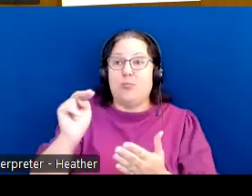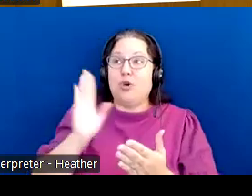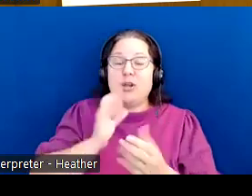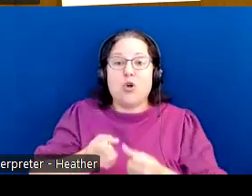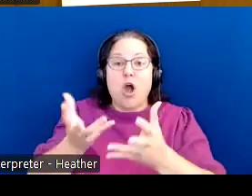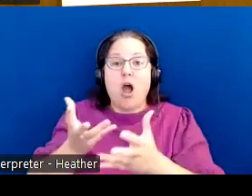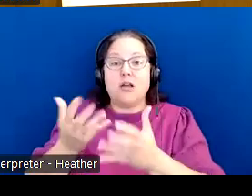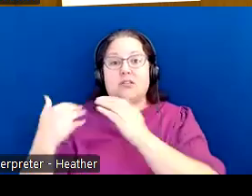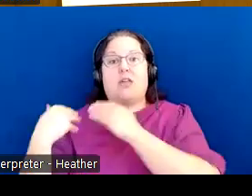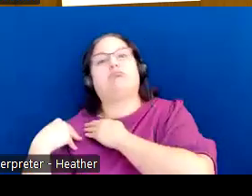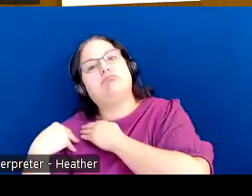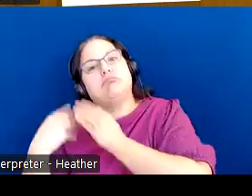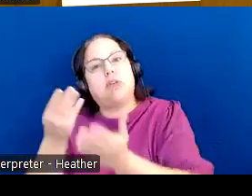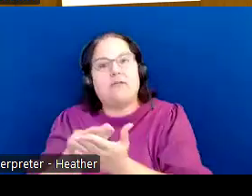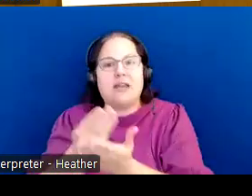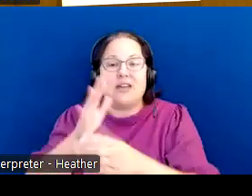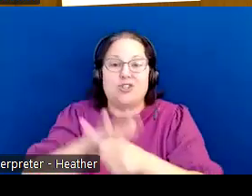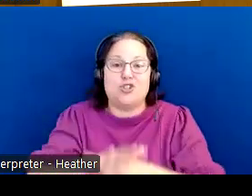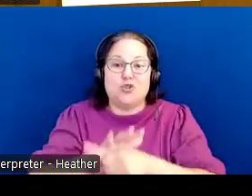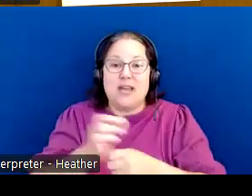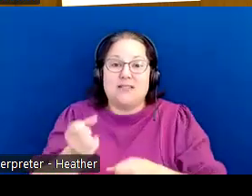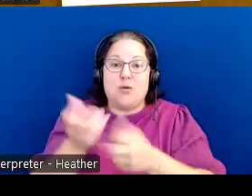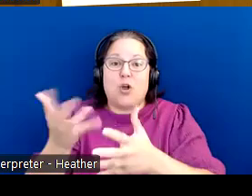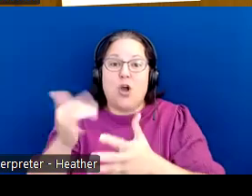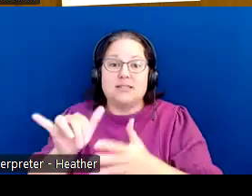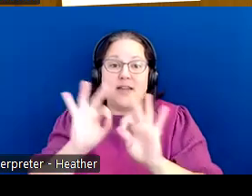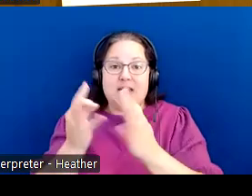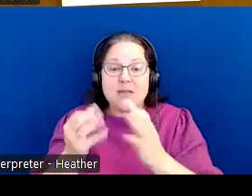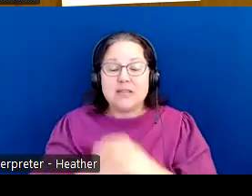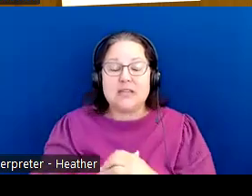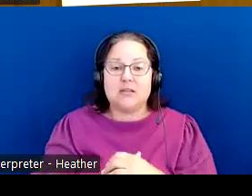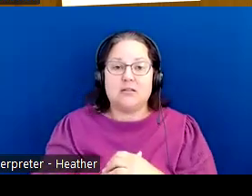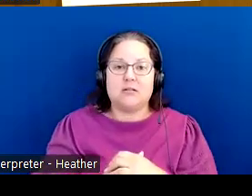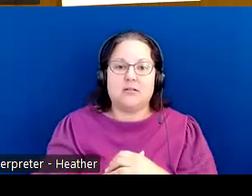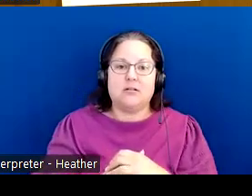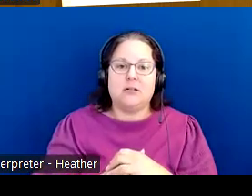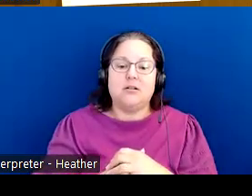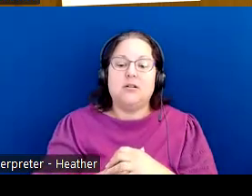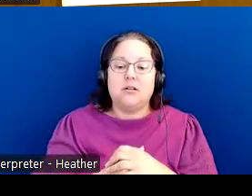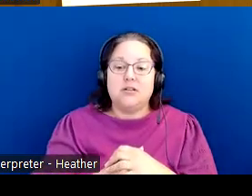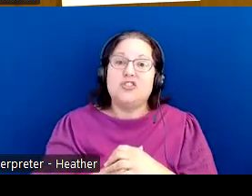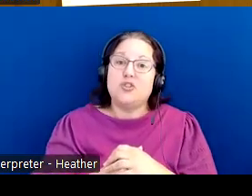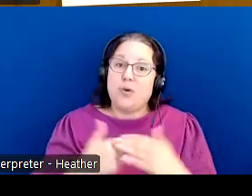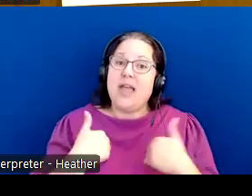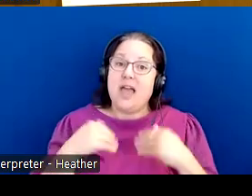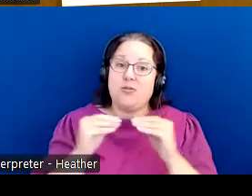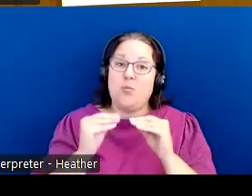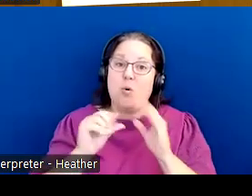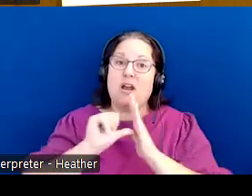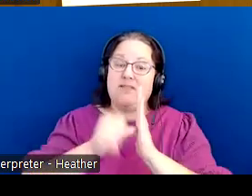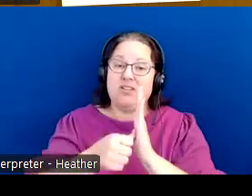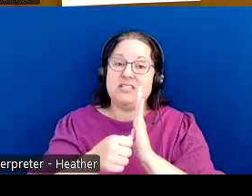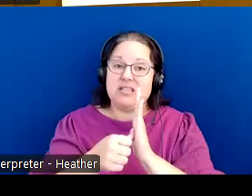causes and the stress that causes on families. And so we kind of put more emphasis at that point then